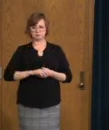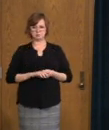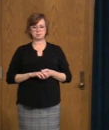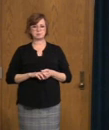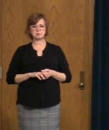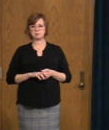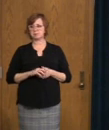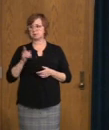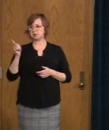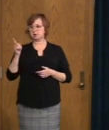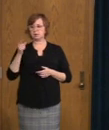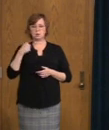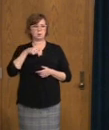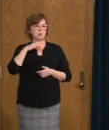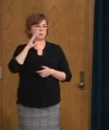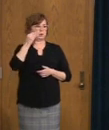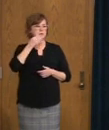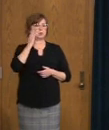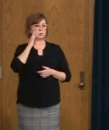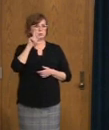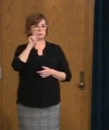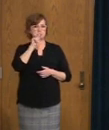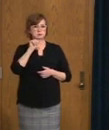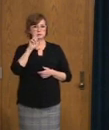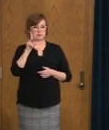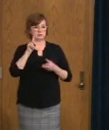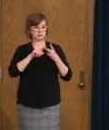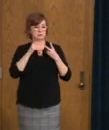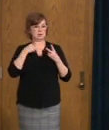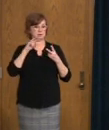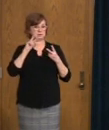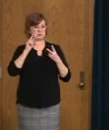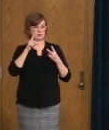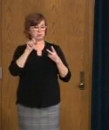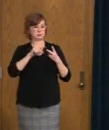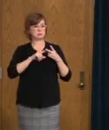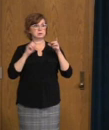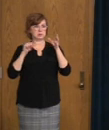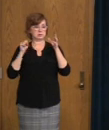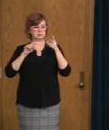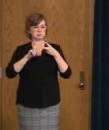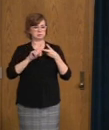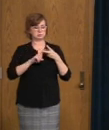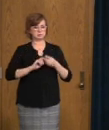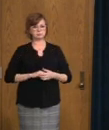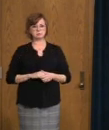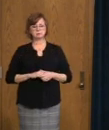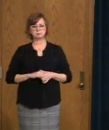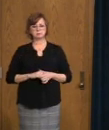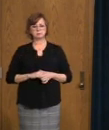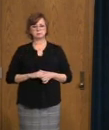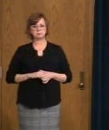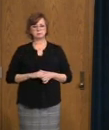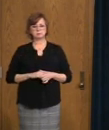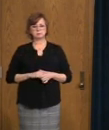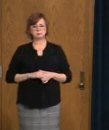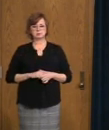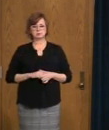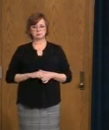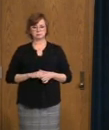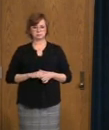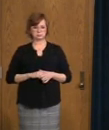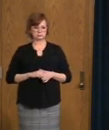Sorry. Yeah, we'll get back to you on that, Zach. Is there a follow-up question? Yes, I think there's another question I'd like to ask, maybe generally